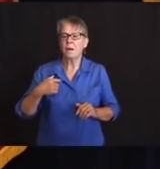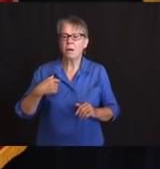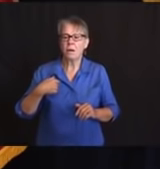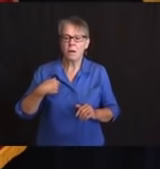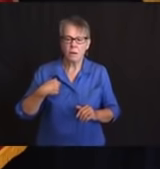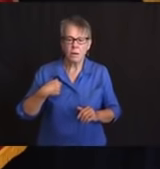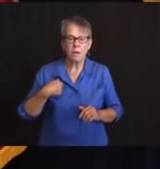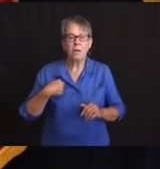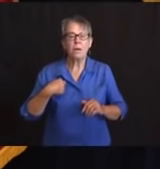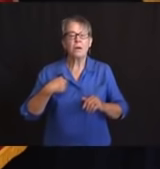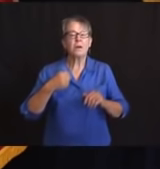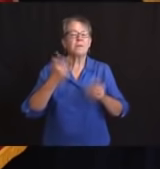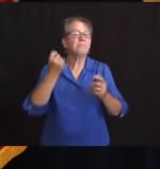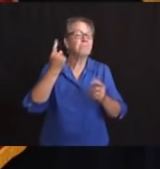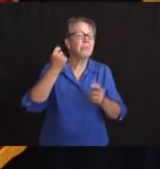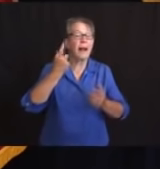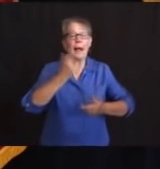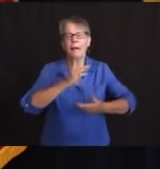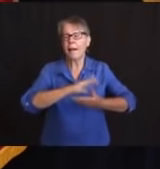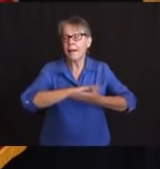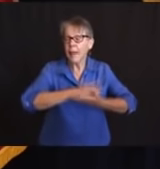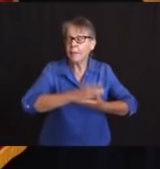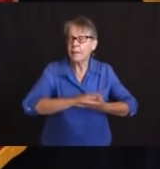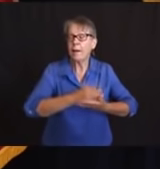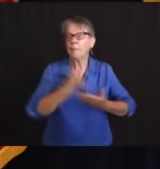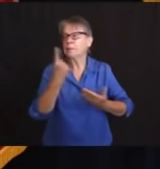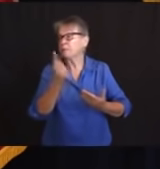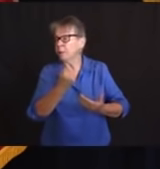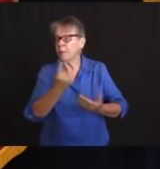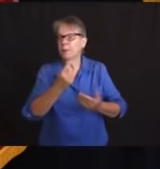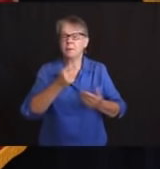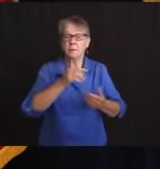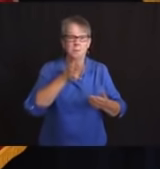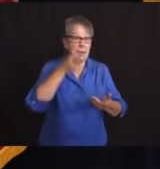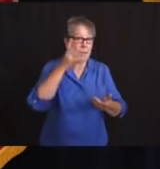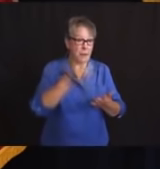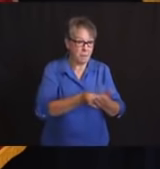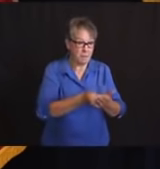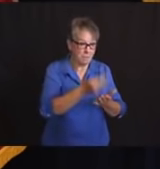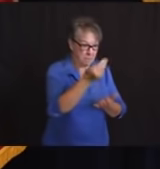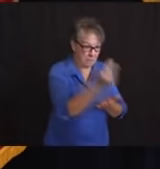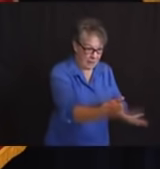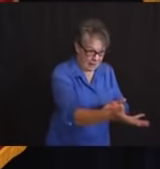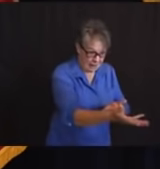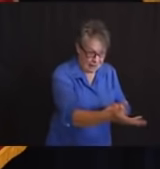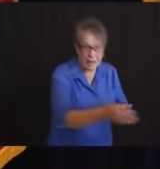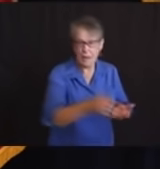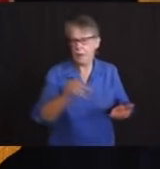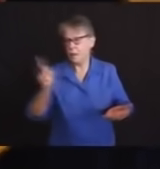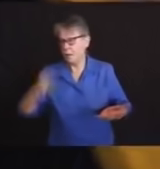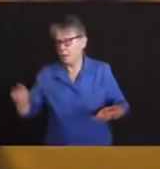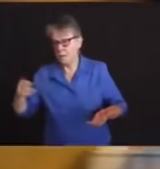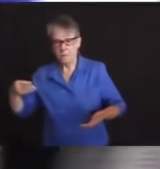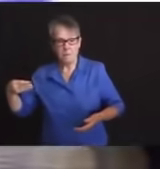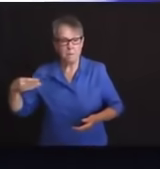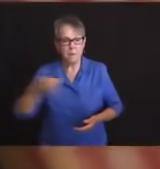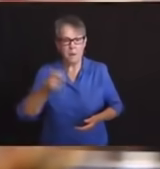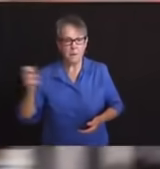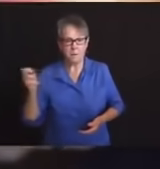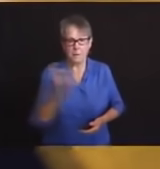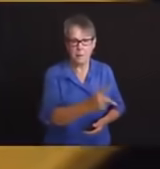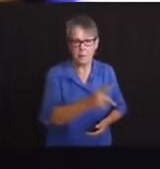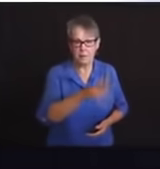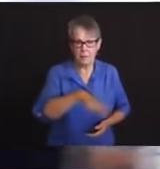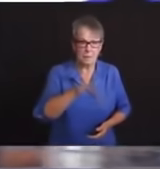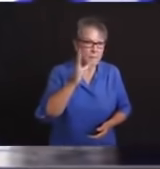that's available. We reimburse, we may not know, but we can come back to you with the specific amounts. Do you happen to know, Zakia? Well, we've already told the